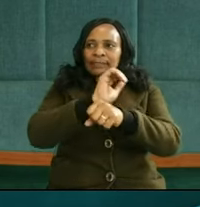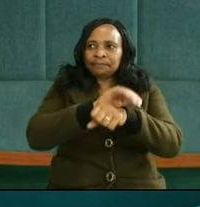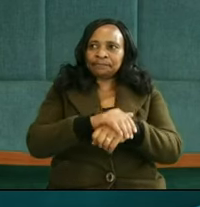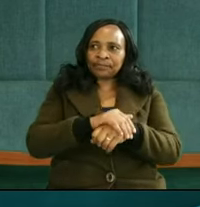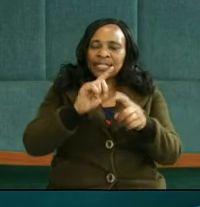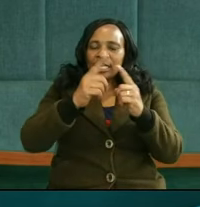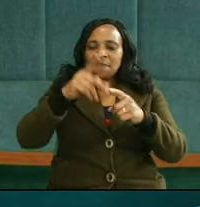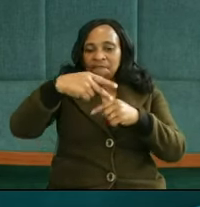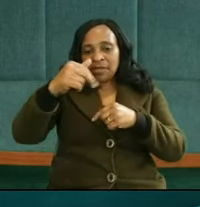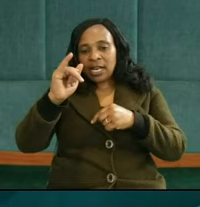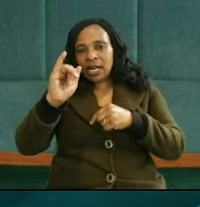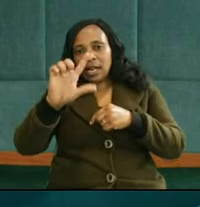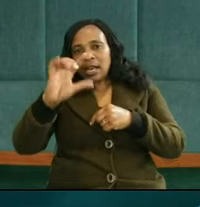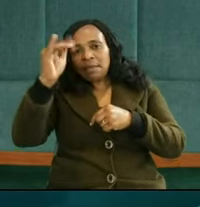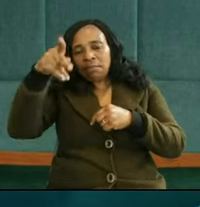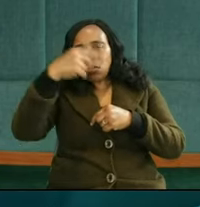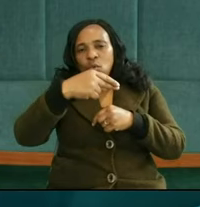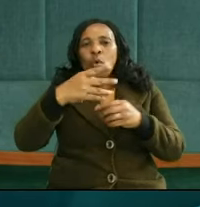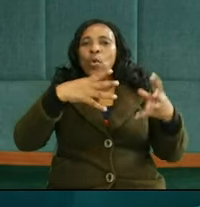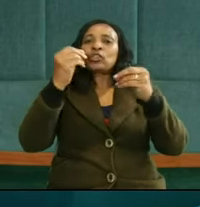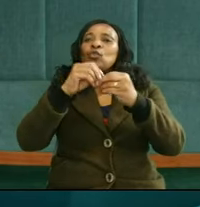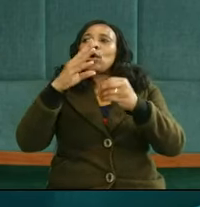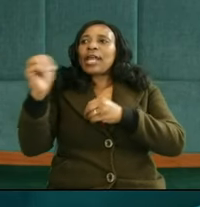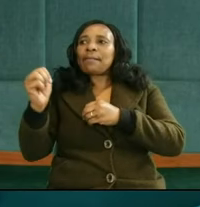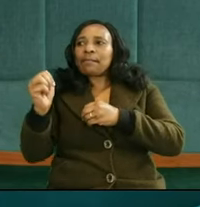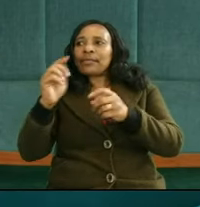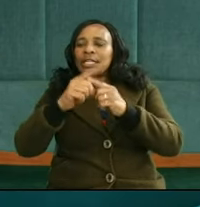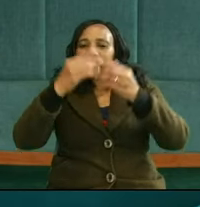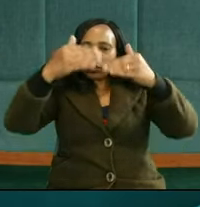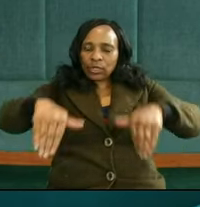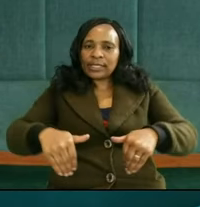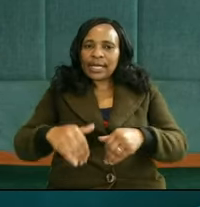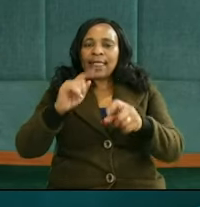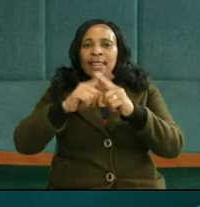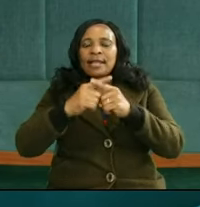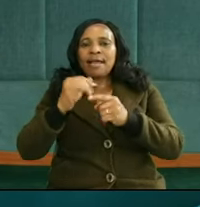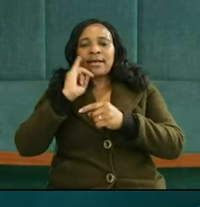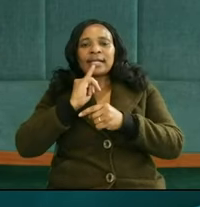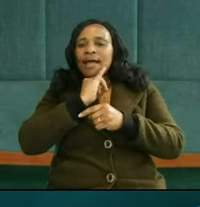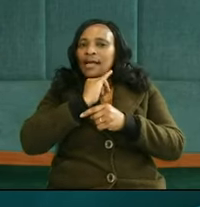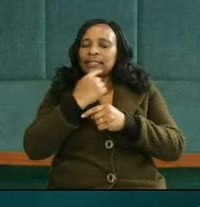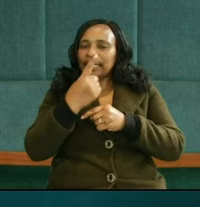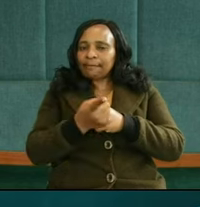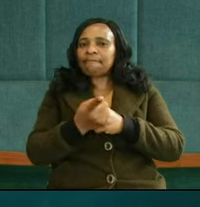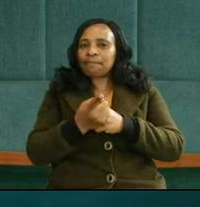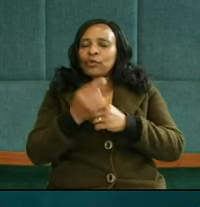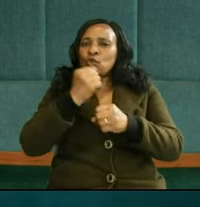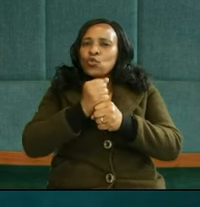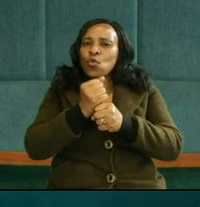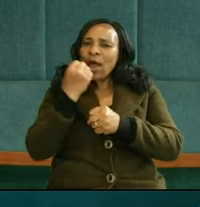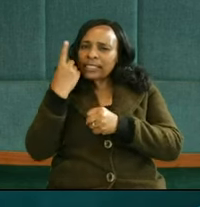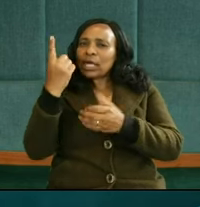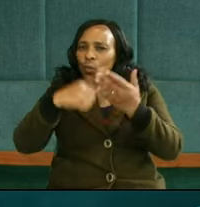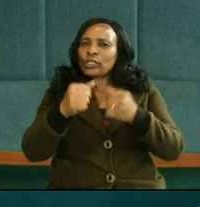Philip ran to him and heard him reading the prophet Isaiah and said, 'Do you